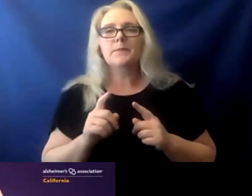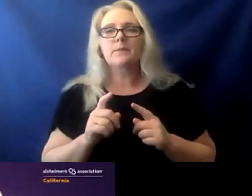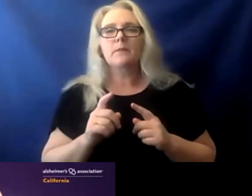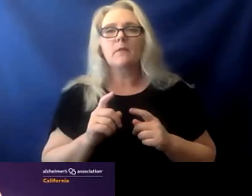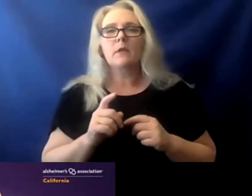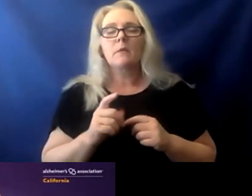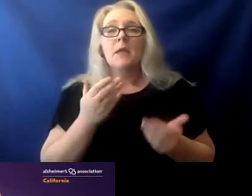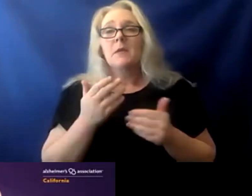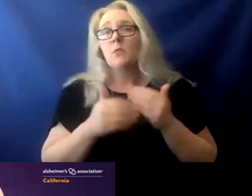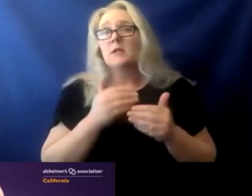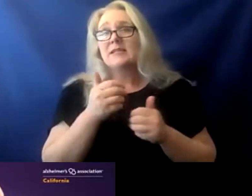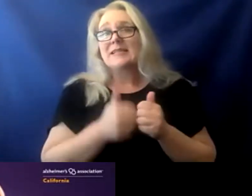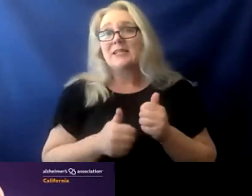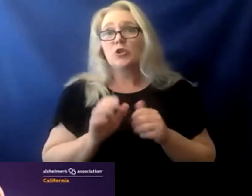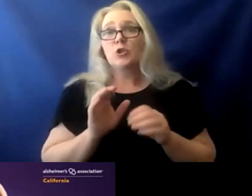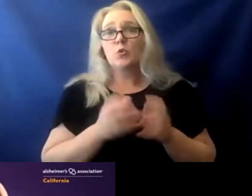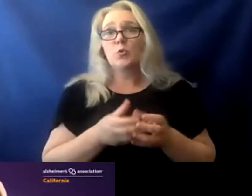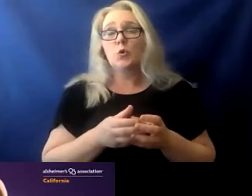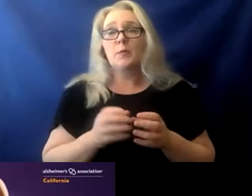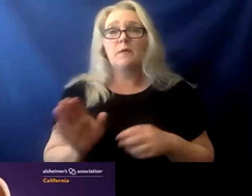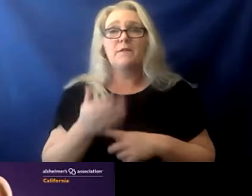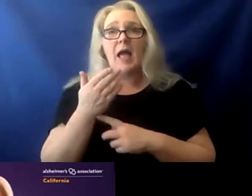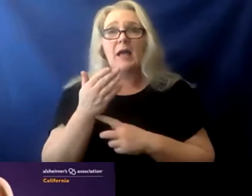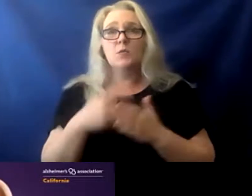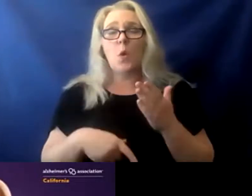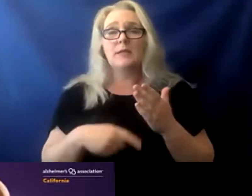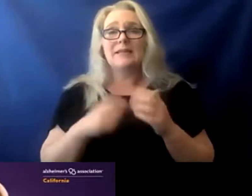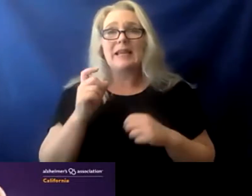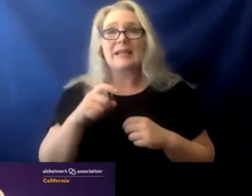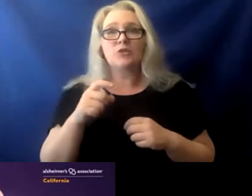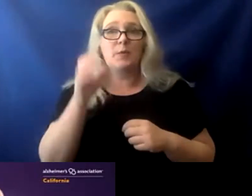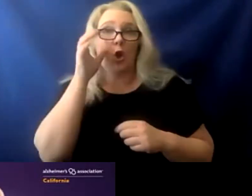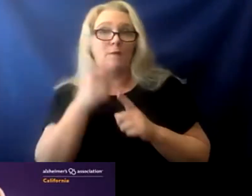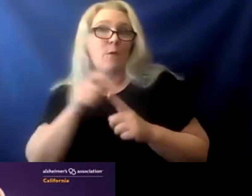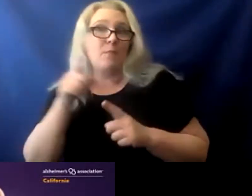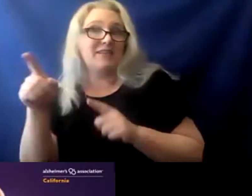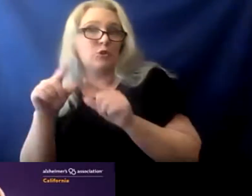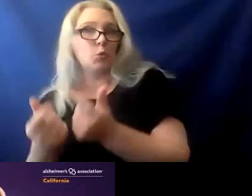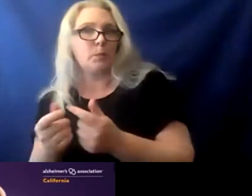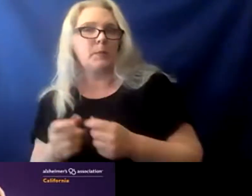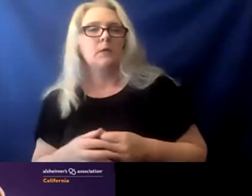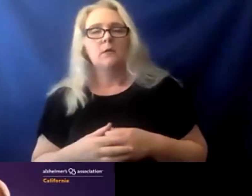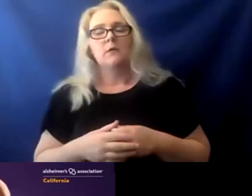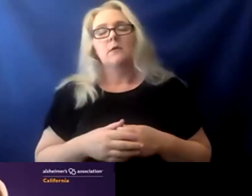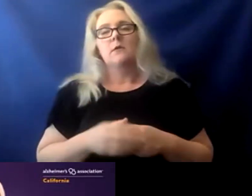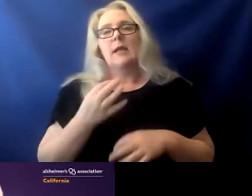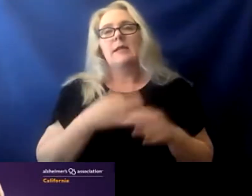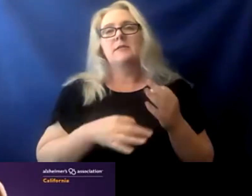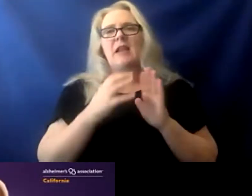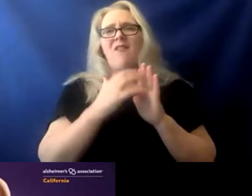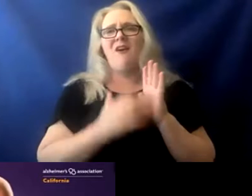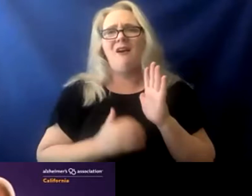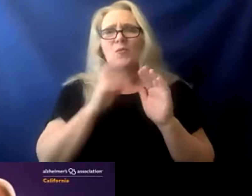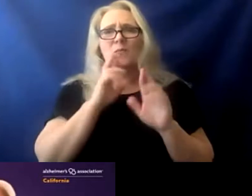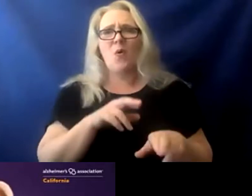these groups flags what needs to be heard by this group. And instead of, you know, big reports and lots